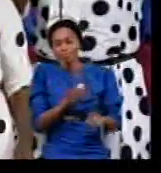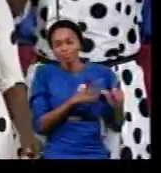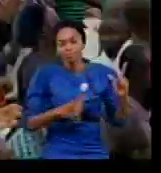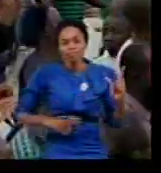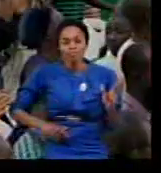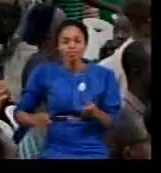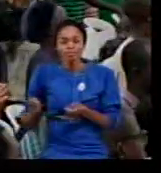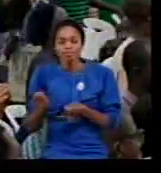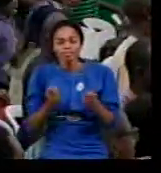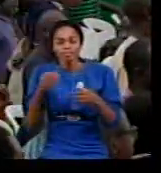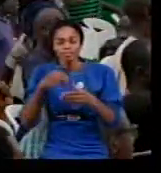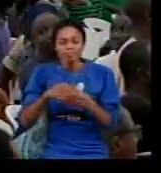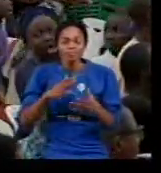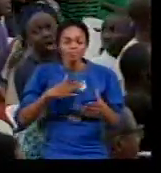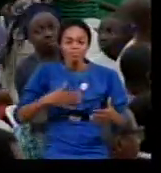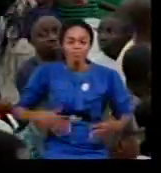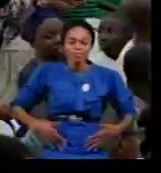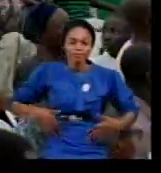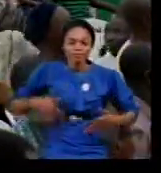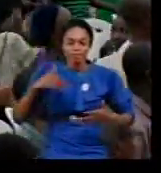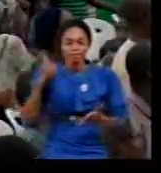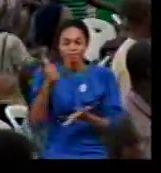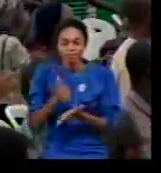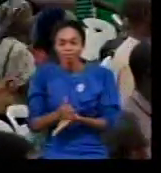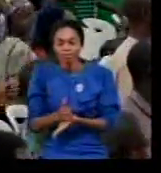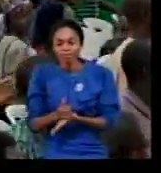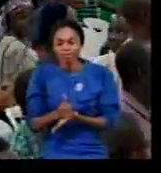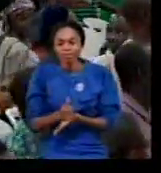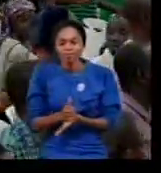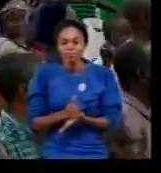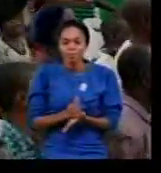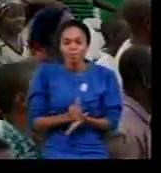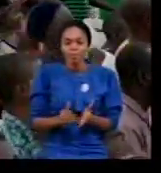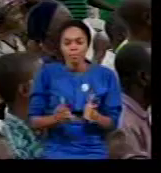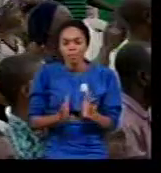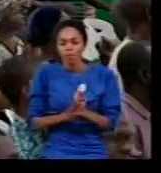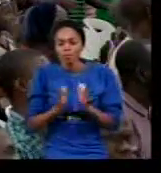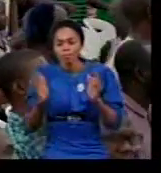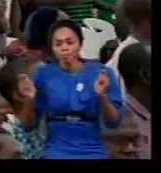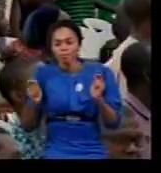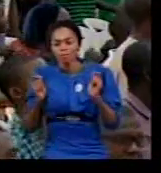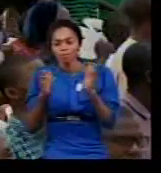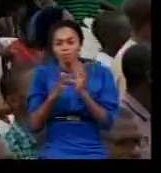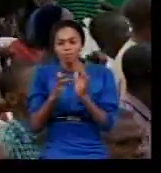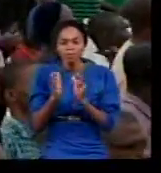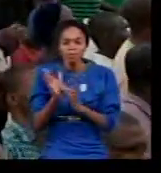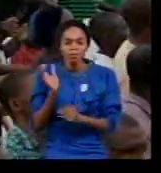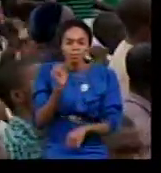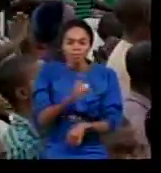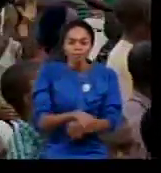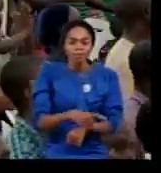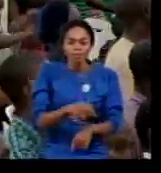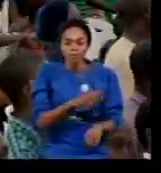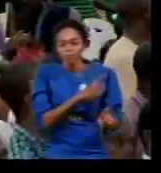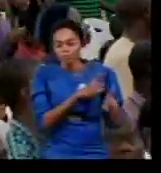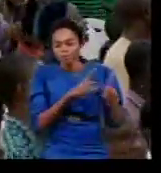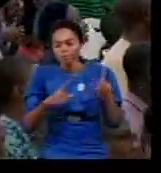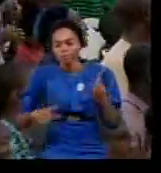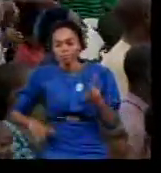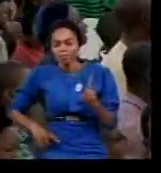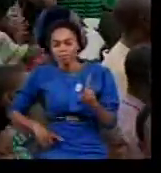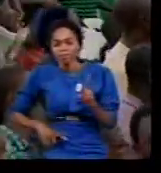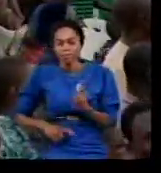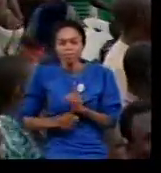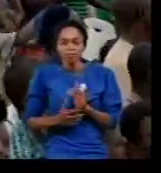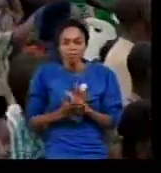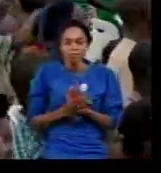a trumpet, and Abiezer was gathered after him. Abiezer. Who was Abiezer? And what tribe is that?